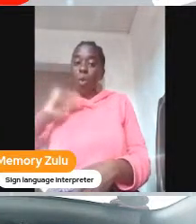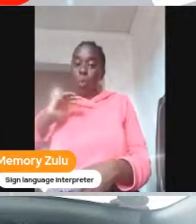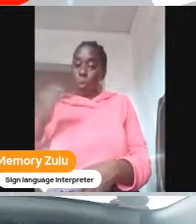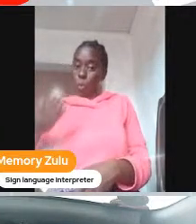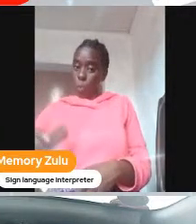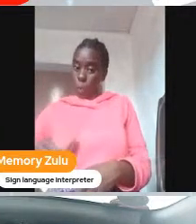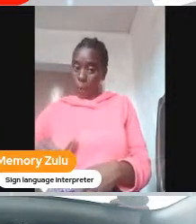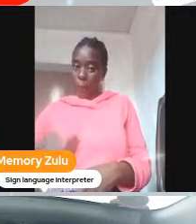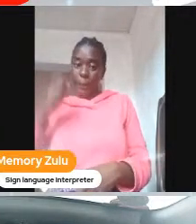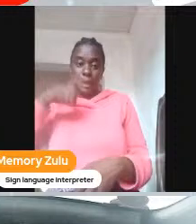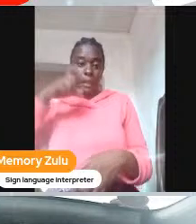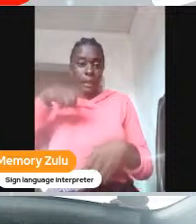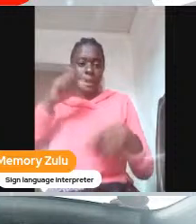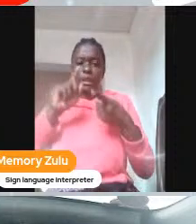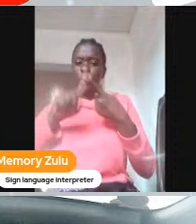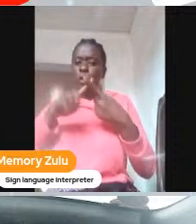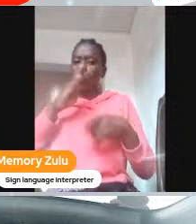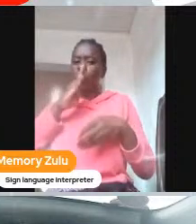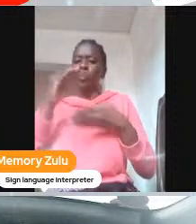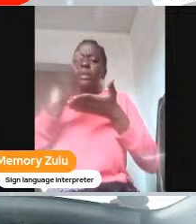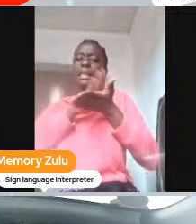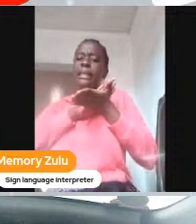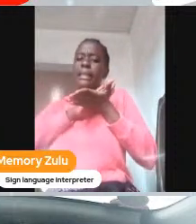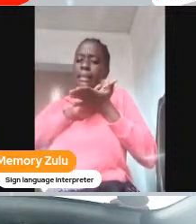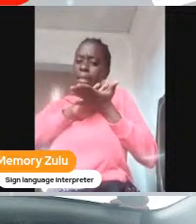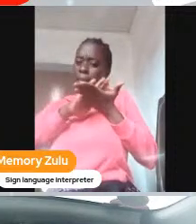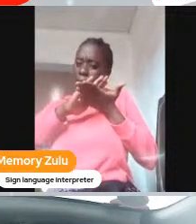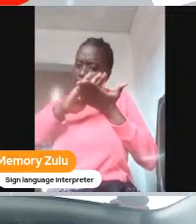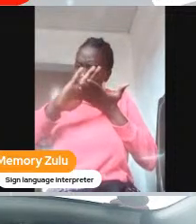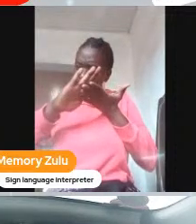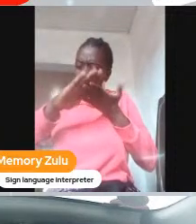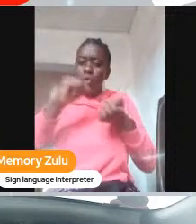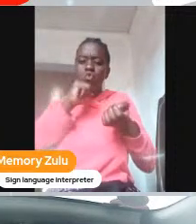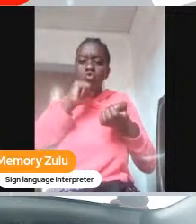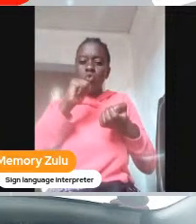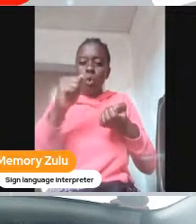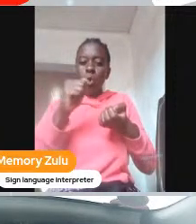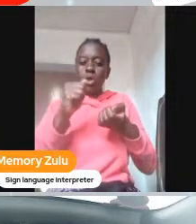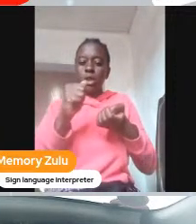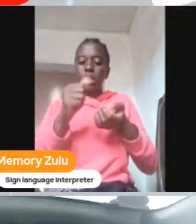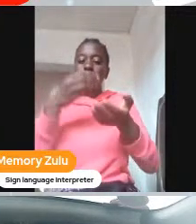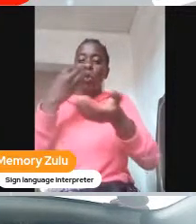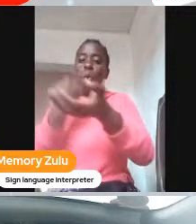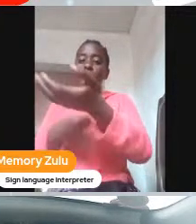wet pants. They should be dry. Or if